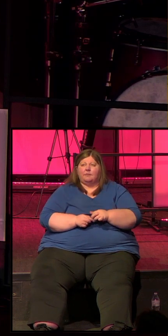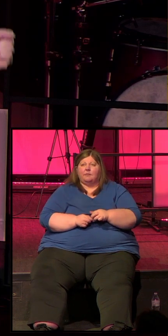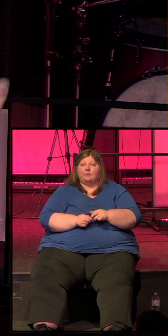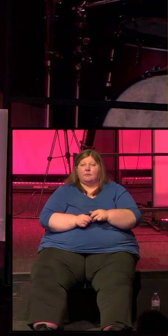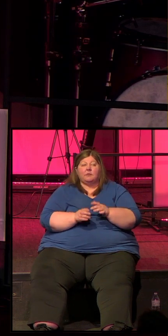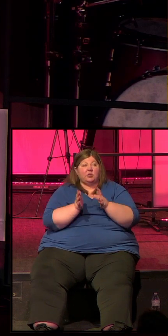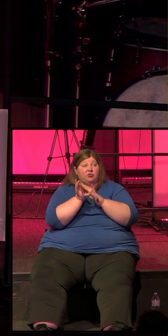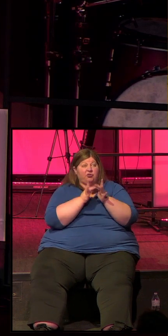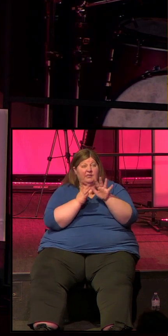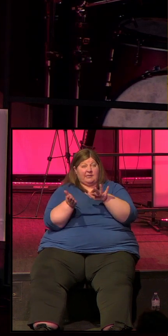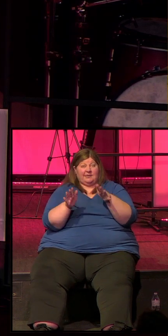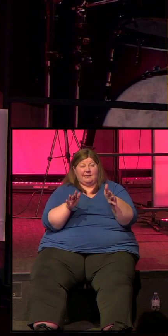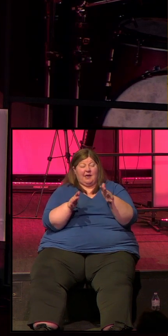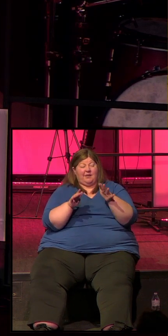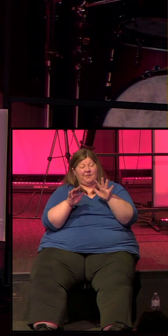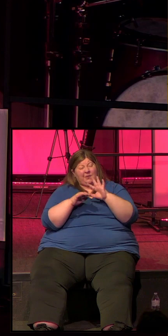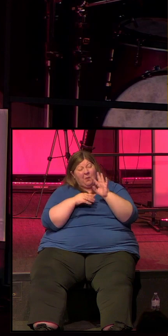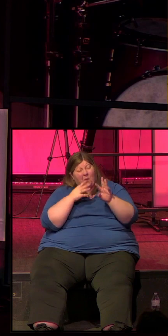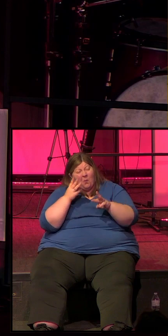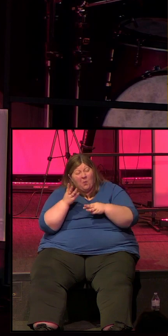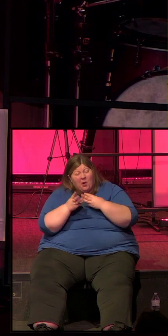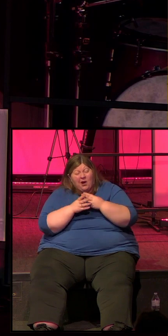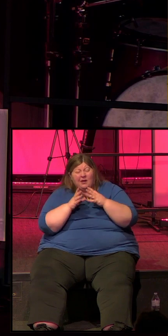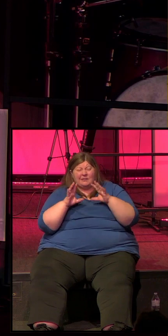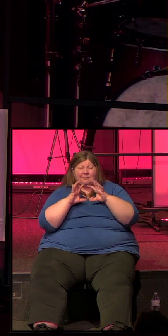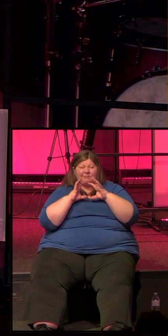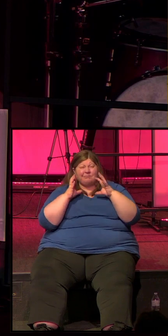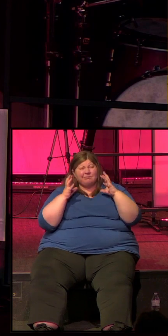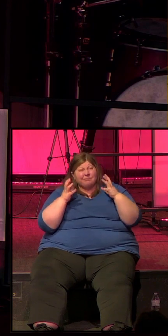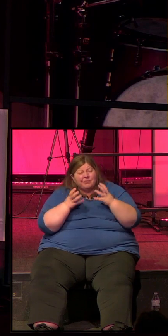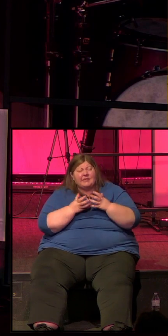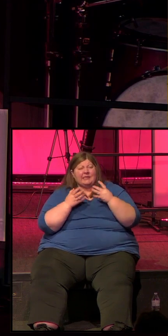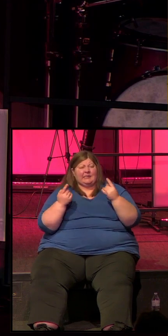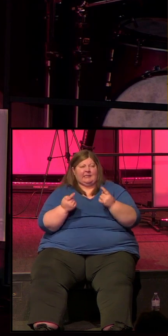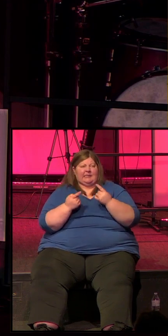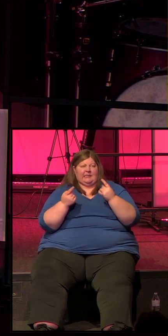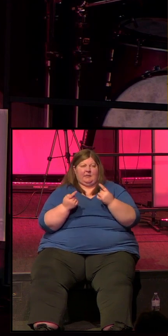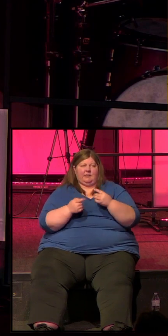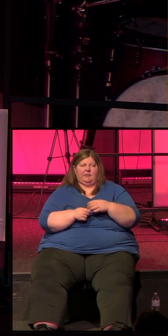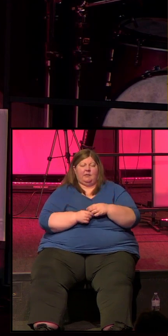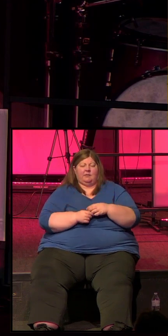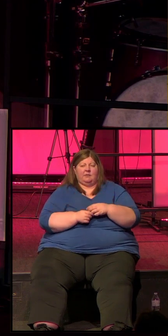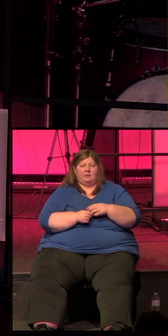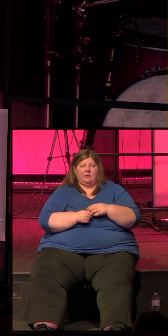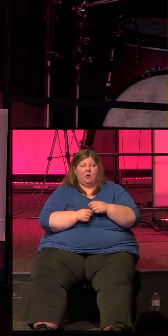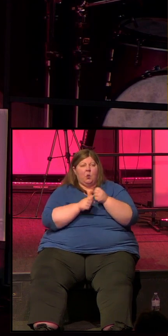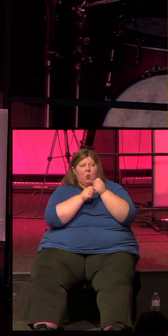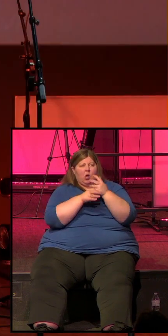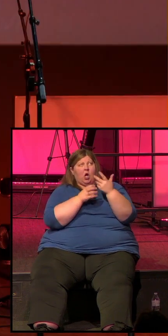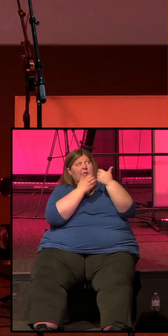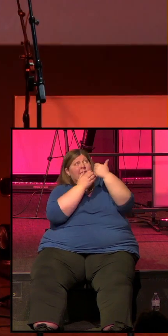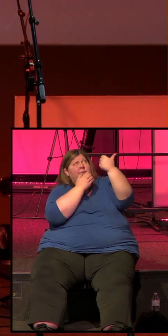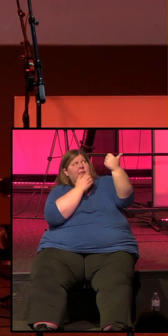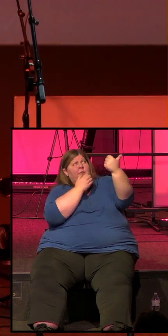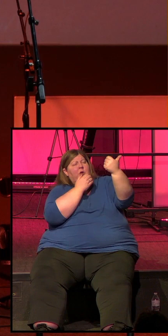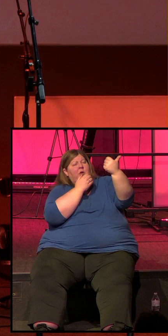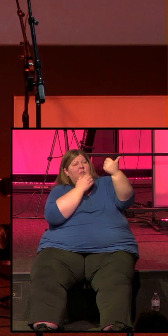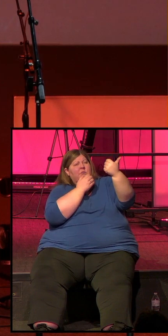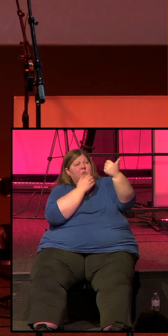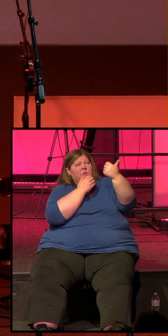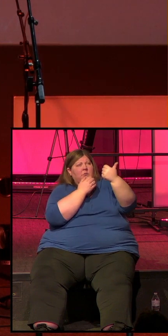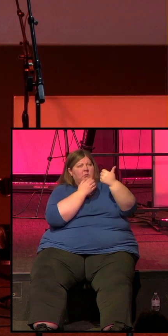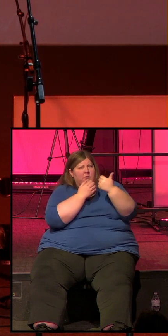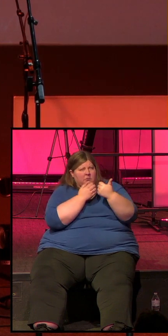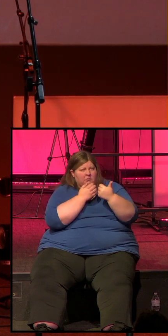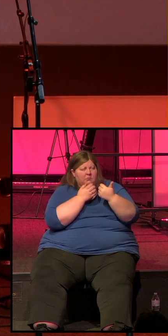Jesus died for the sins of the world, for what separates us, including a behavioral modification program.